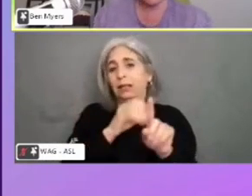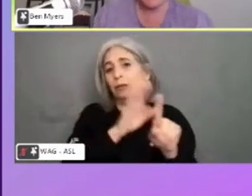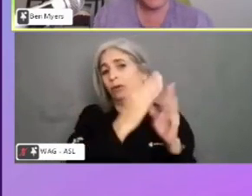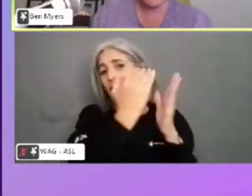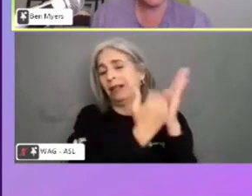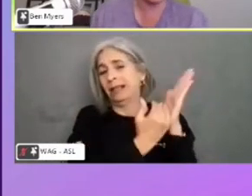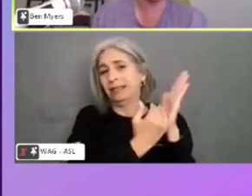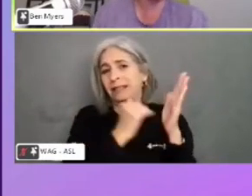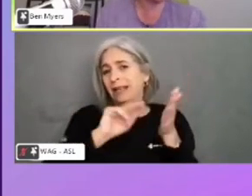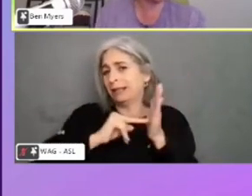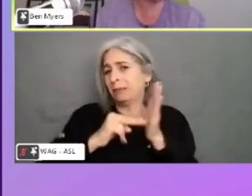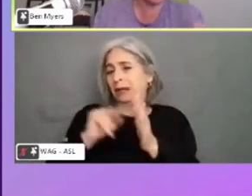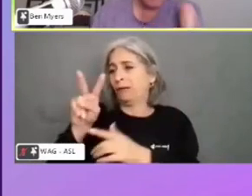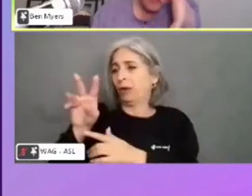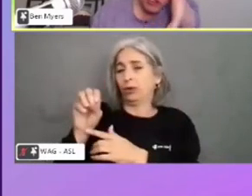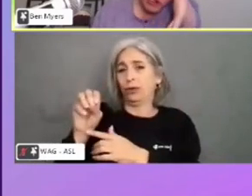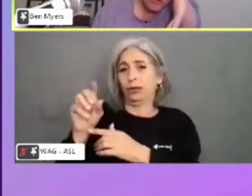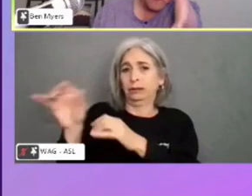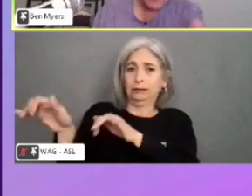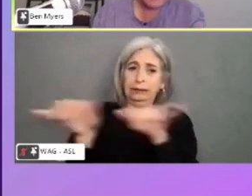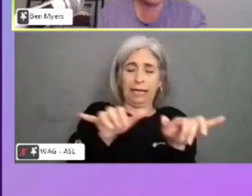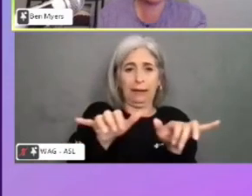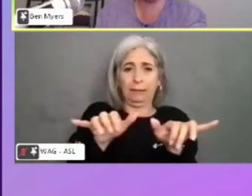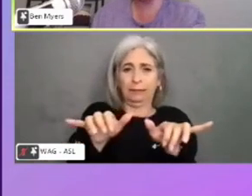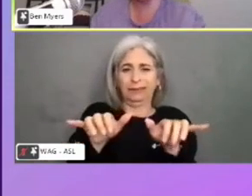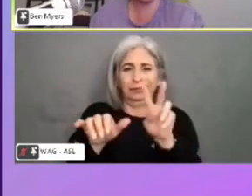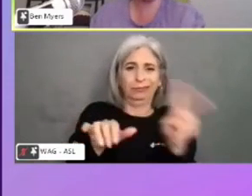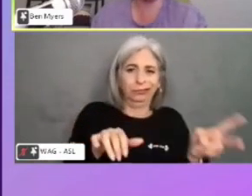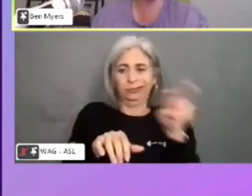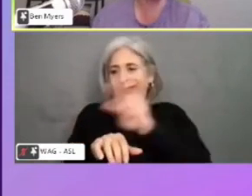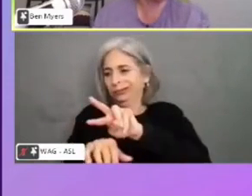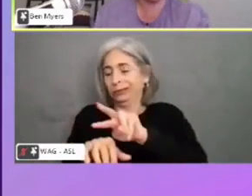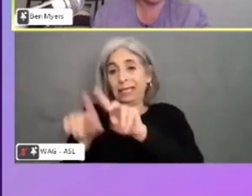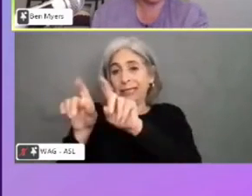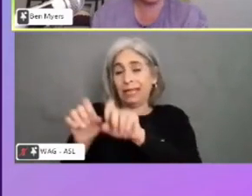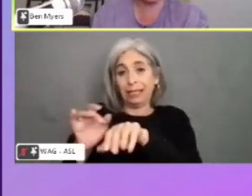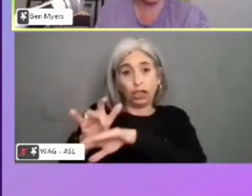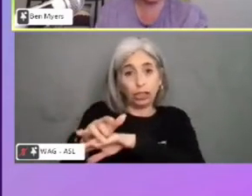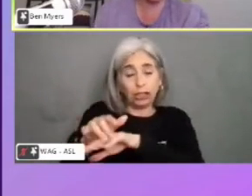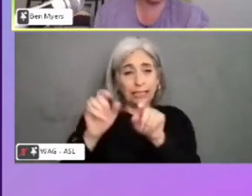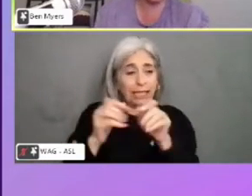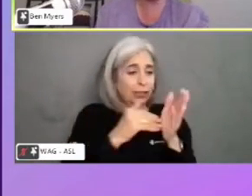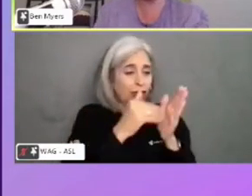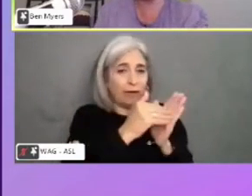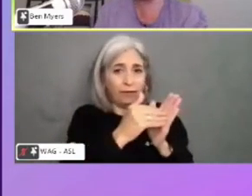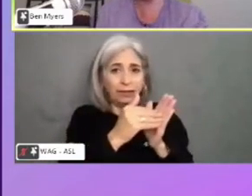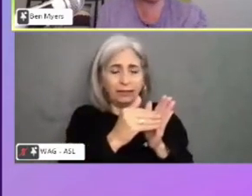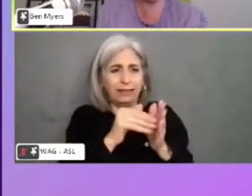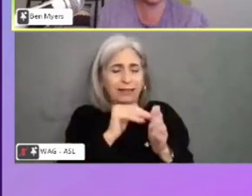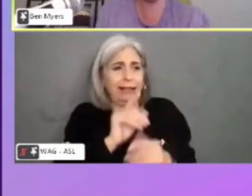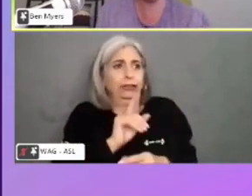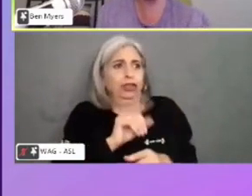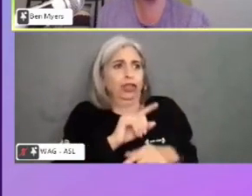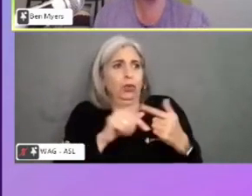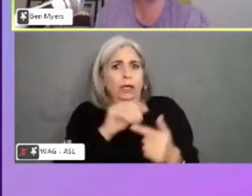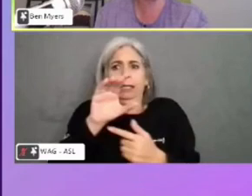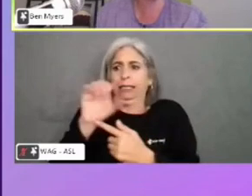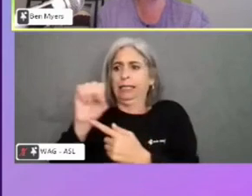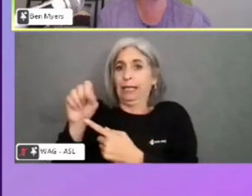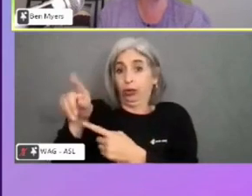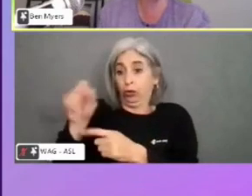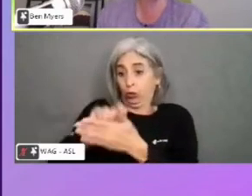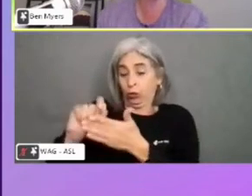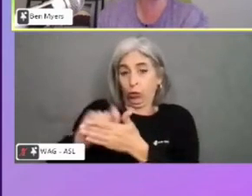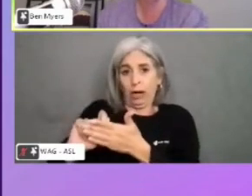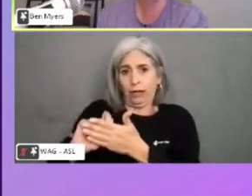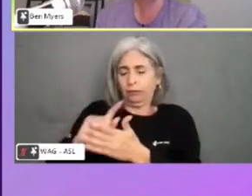mean that VoiceOver does, and vice versa. So test early, test often. You're not sure, you're never sure when the CSS that you write is